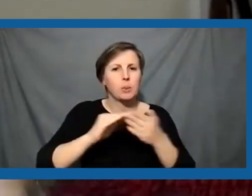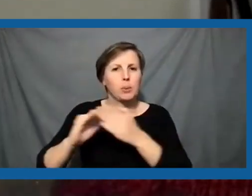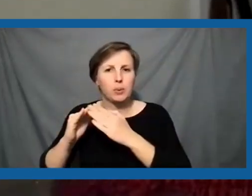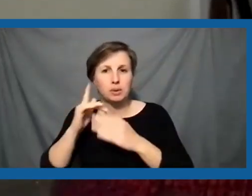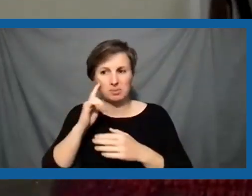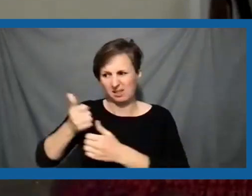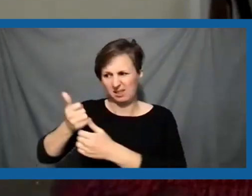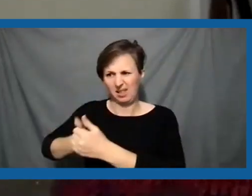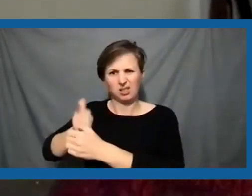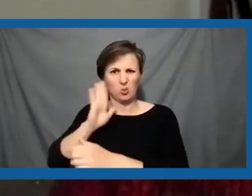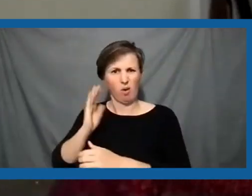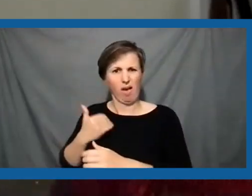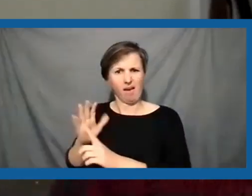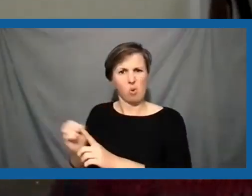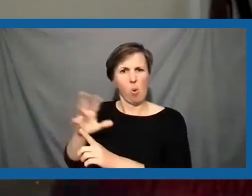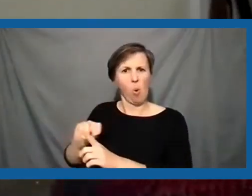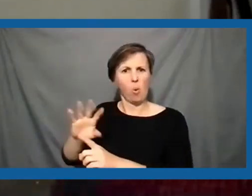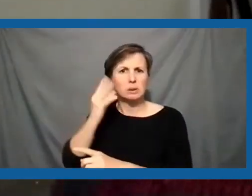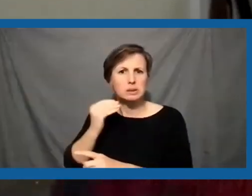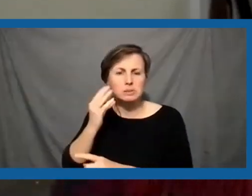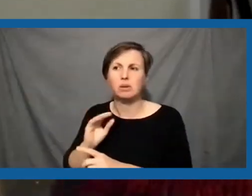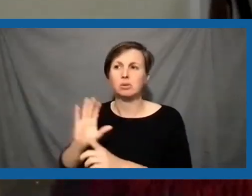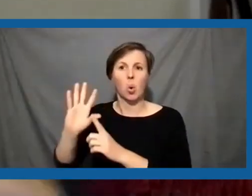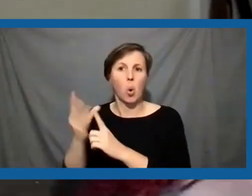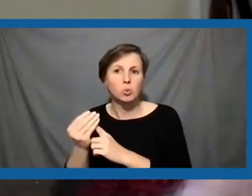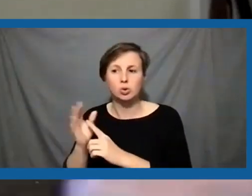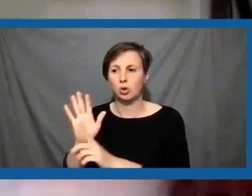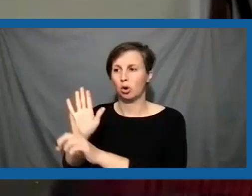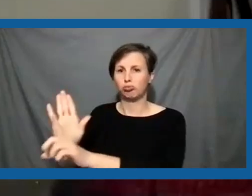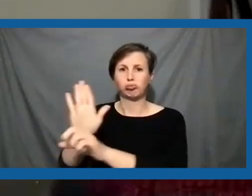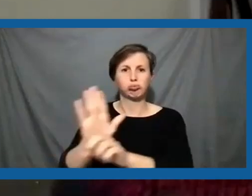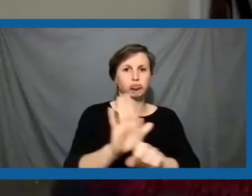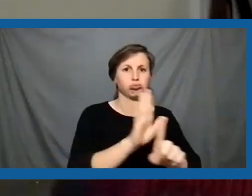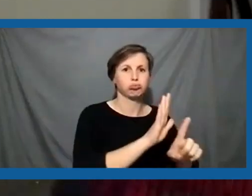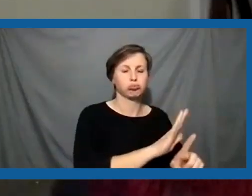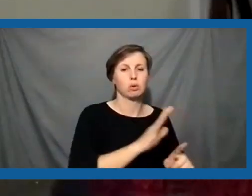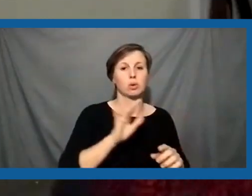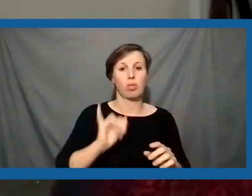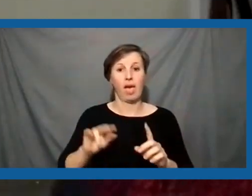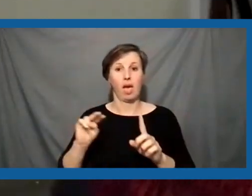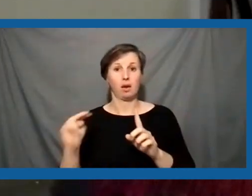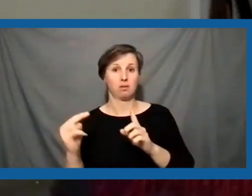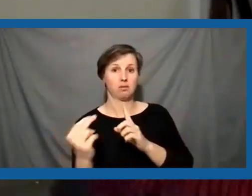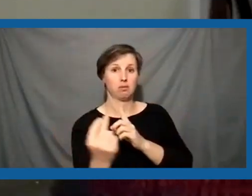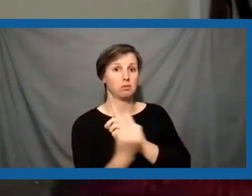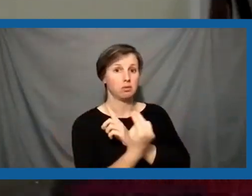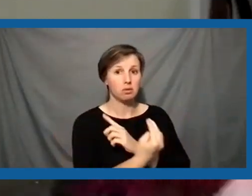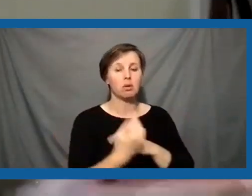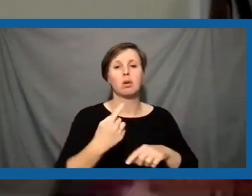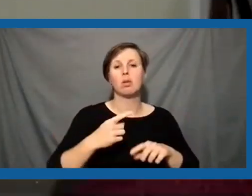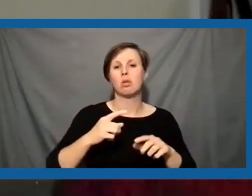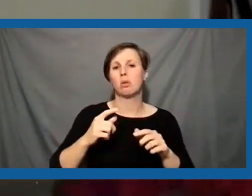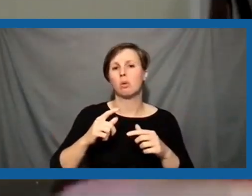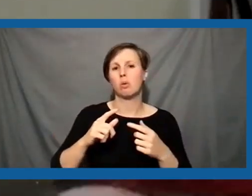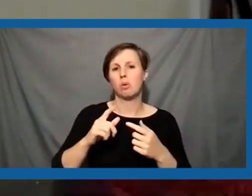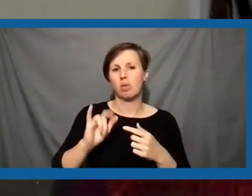have a different experience. Each one will have a different culture, different perspective. Mm-hmm. But, they're all, one thing